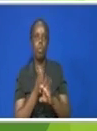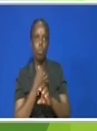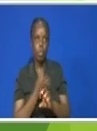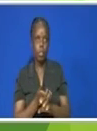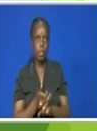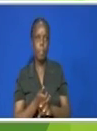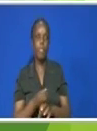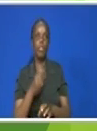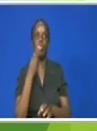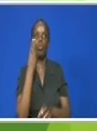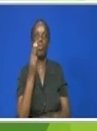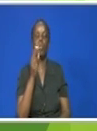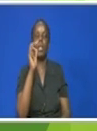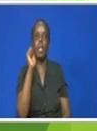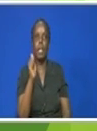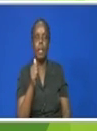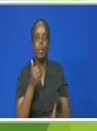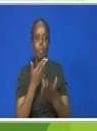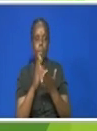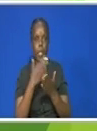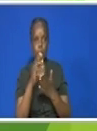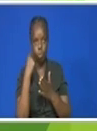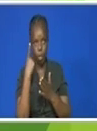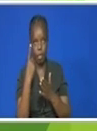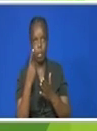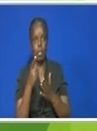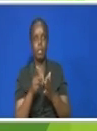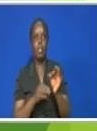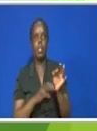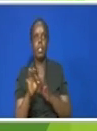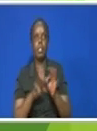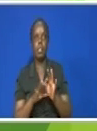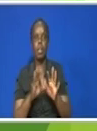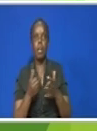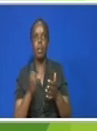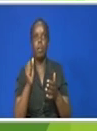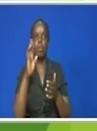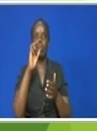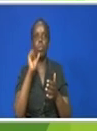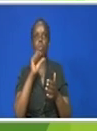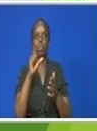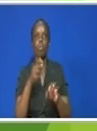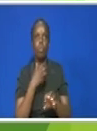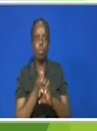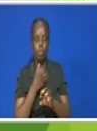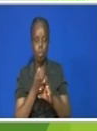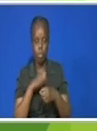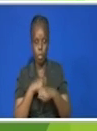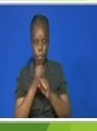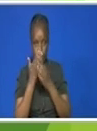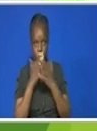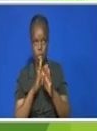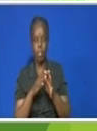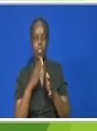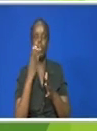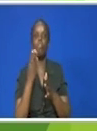We also have question 2A part 1, describe how the coral rocks are formed, and that is 4